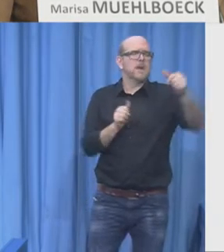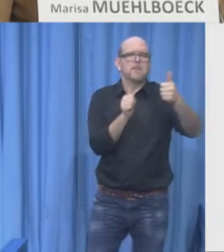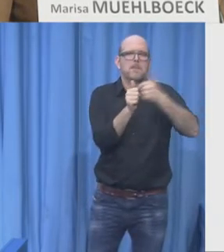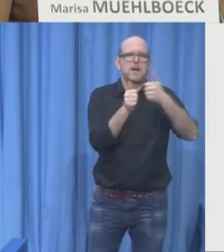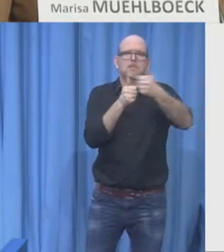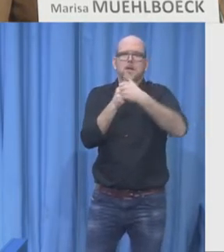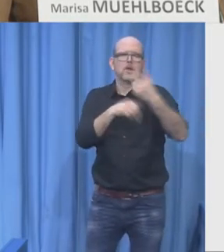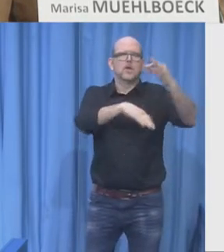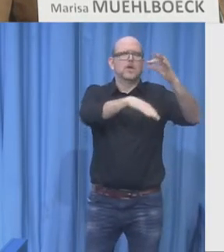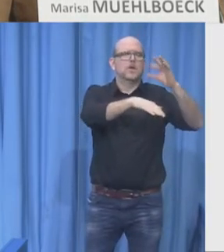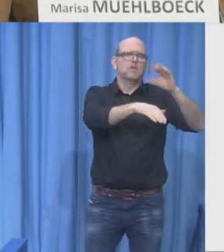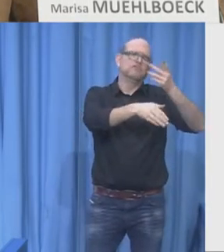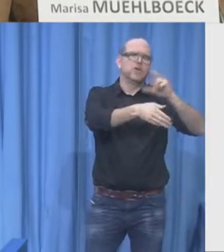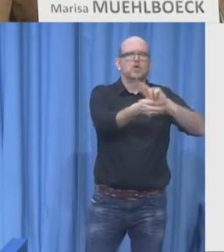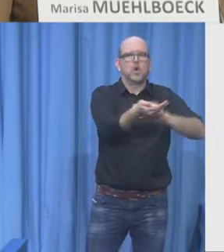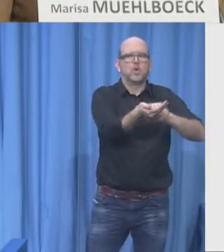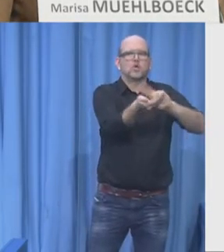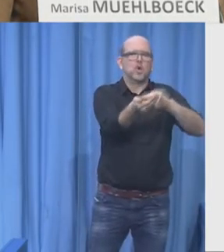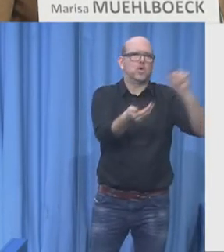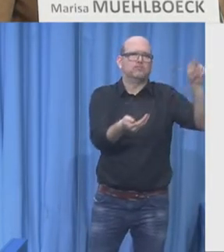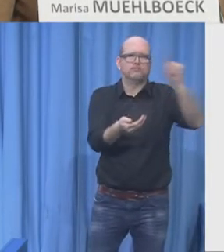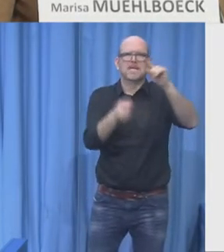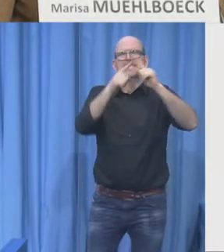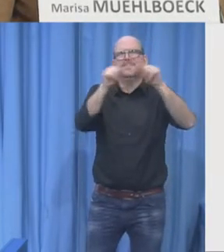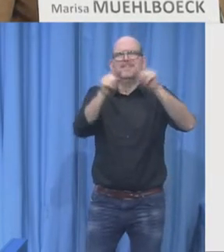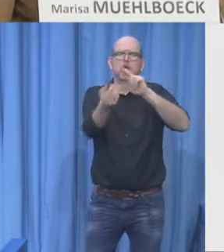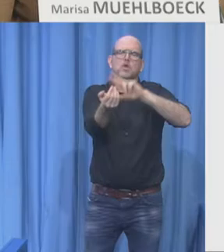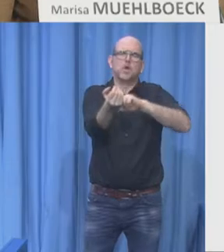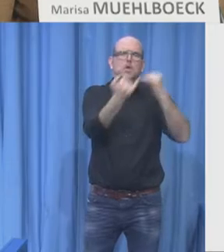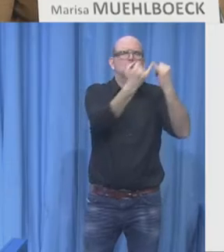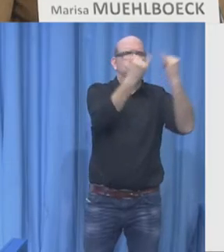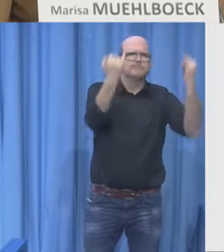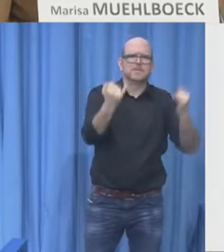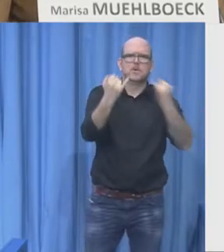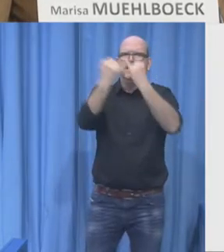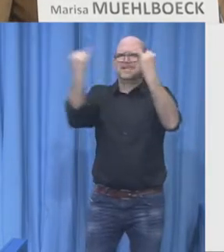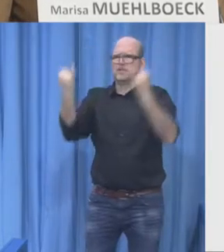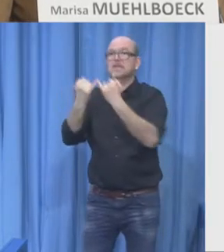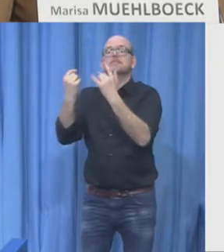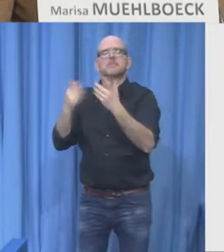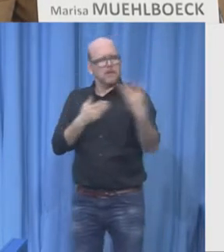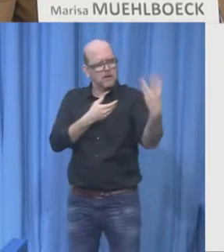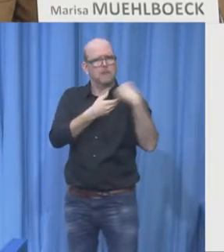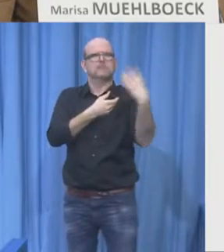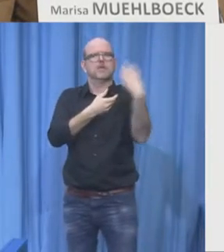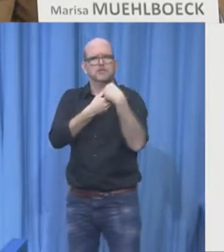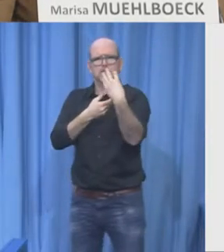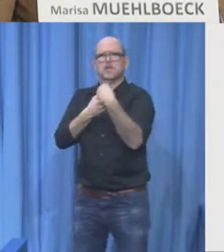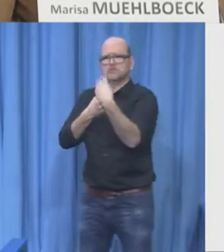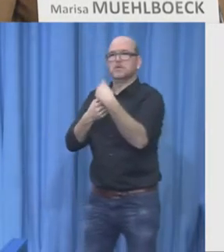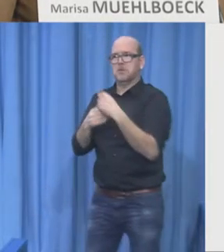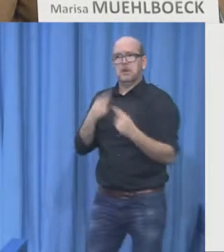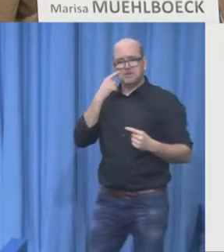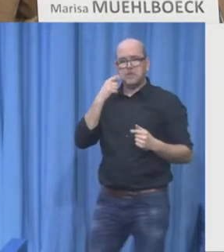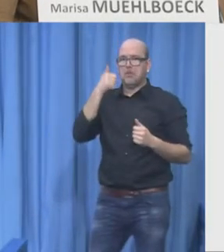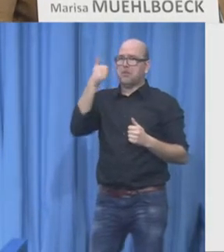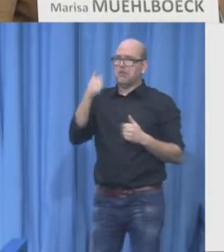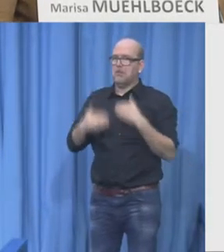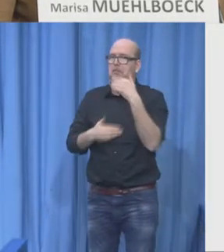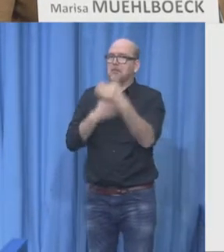health care facilities in Austria. And we also managed to start a second MTE